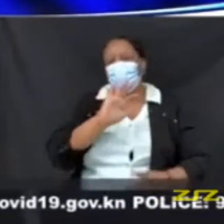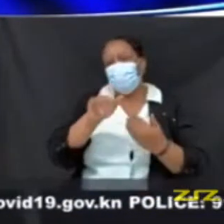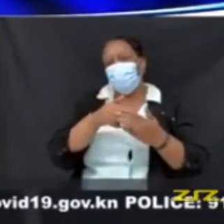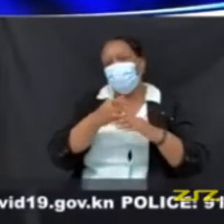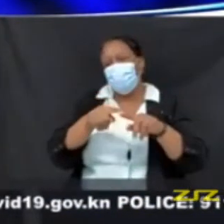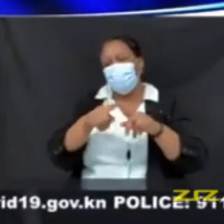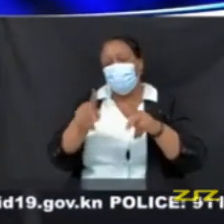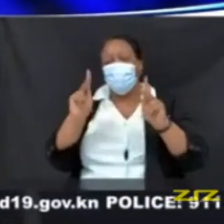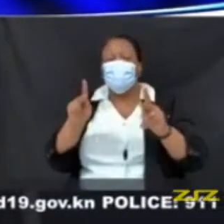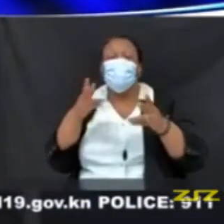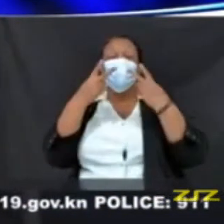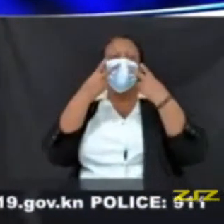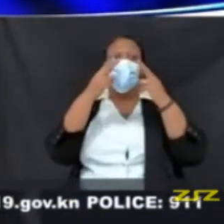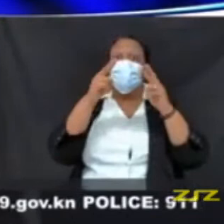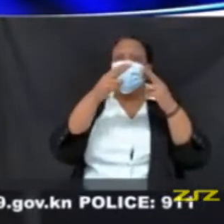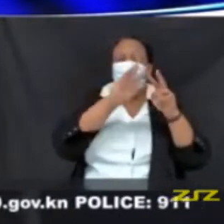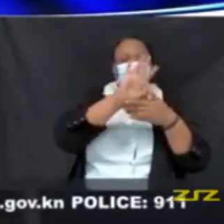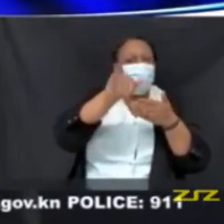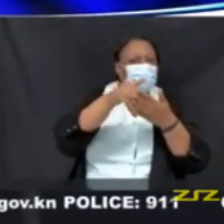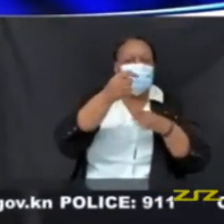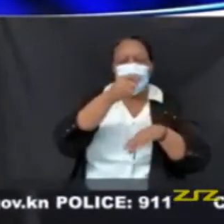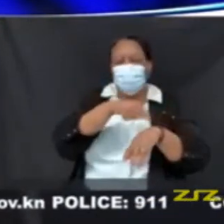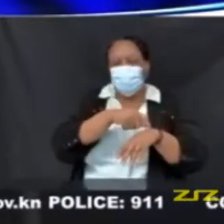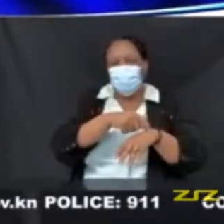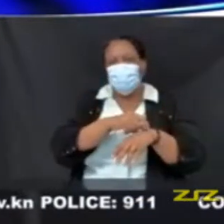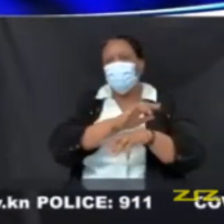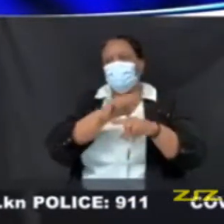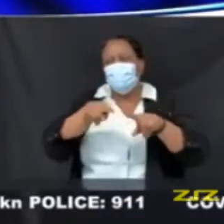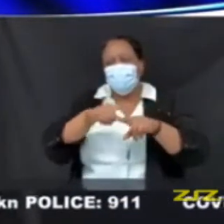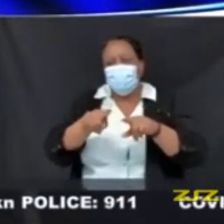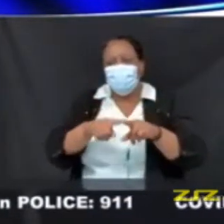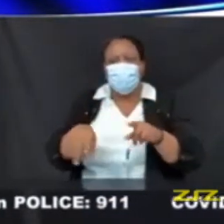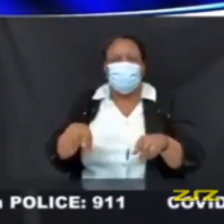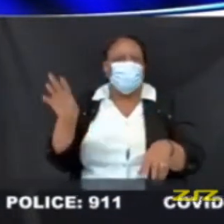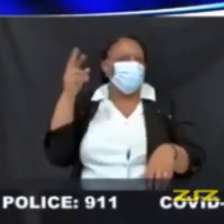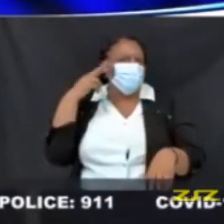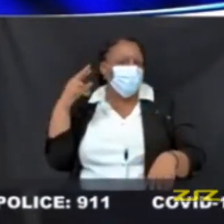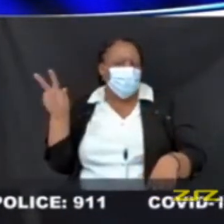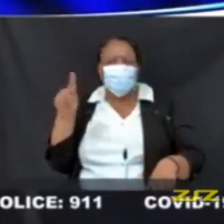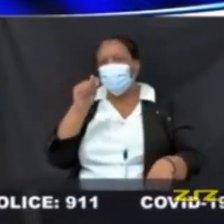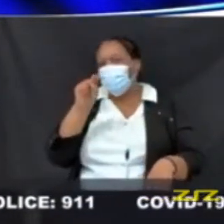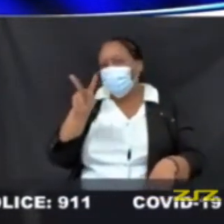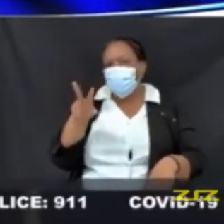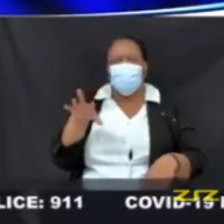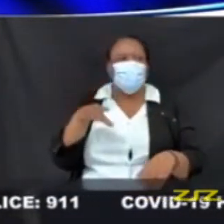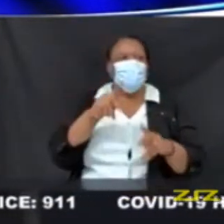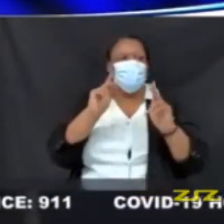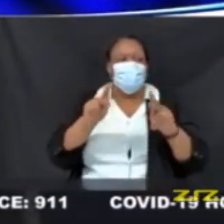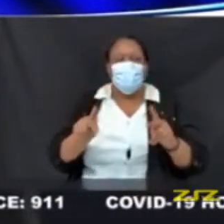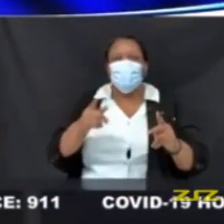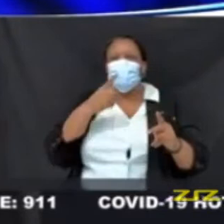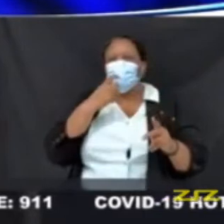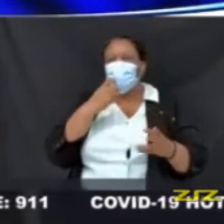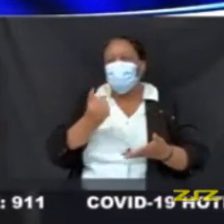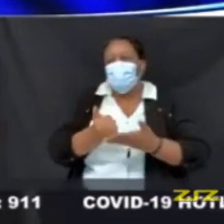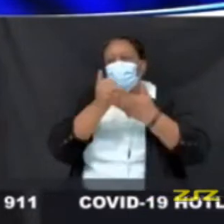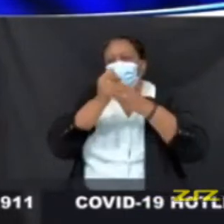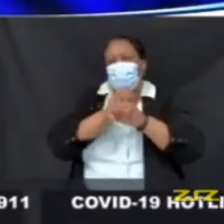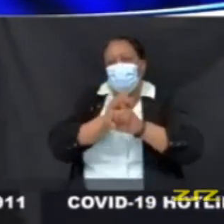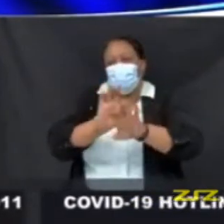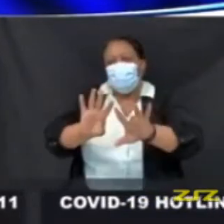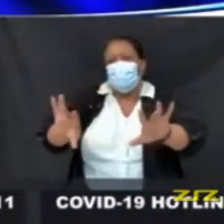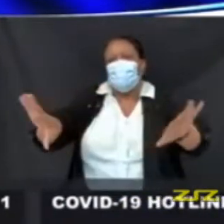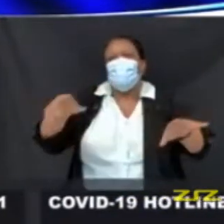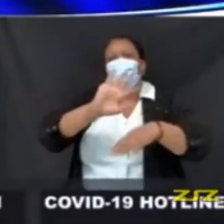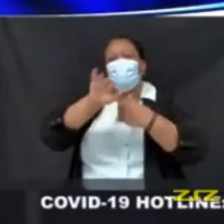fans, and also to the media houses who continue to support the fight against the COVID-19 with helping us to